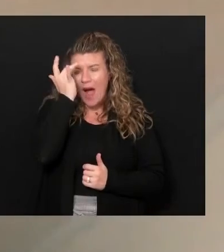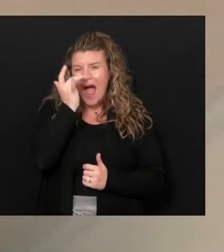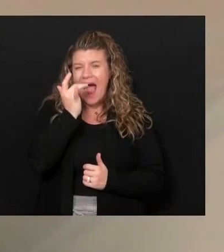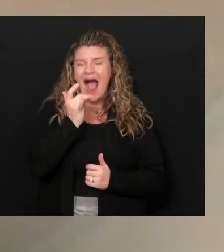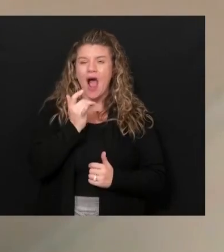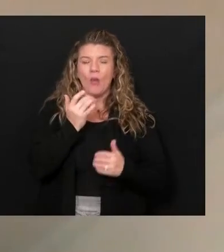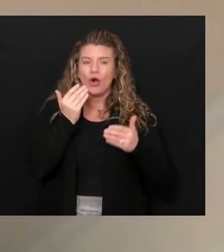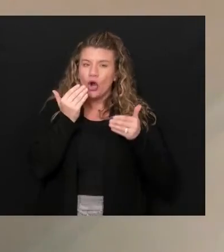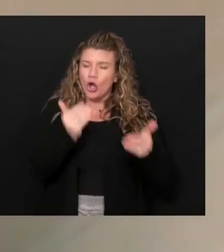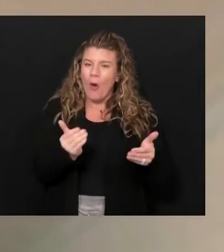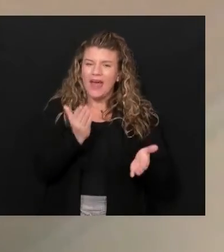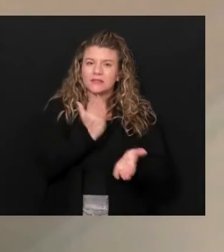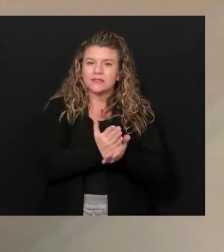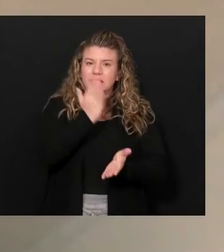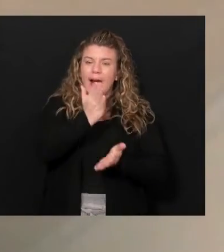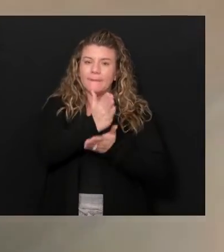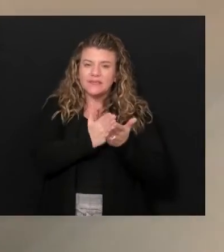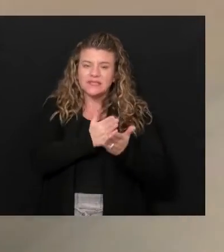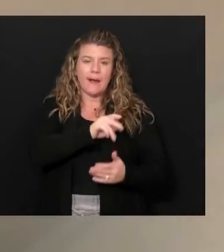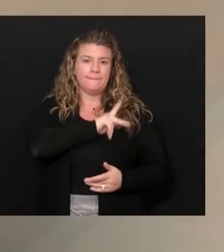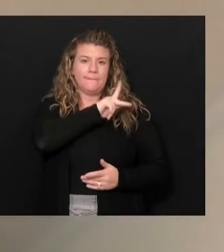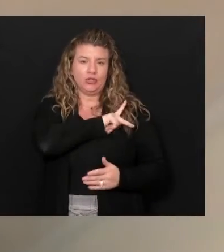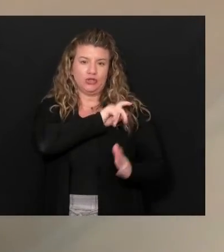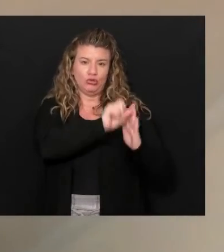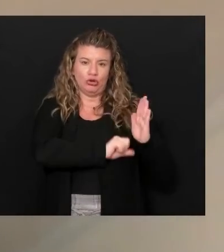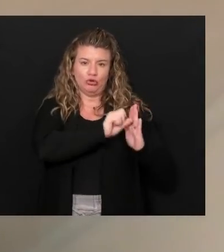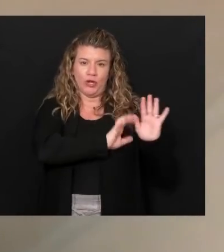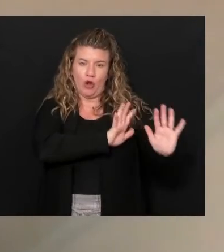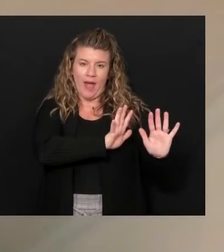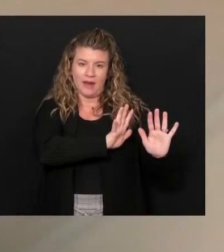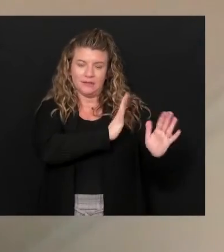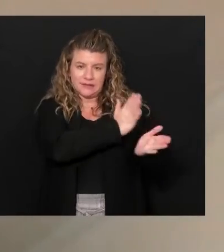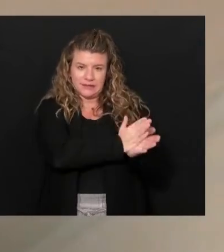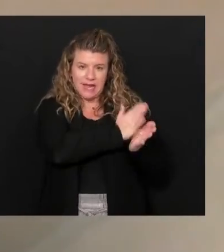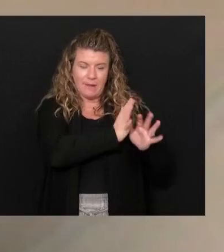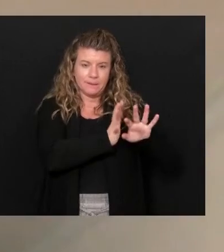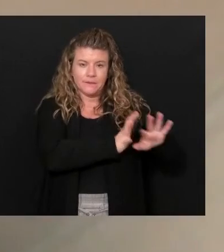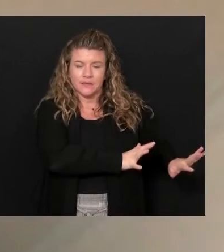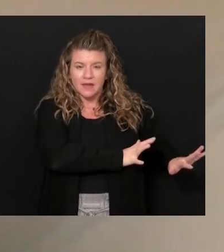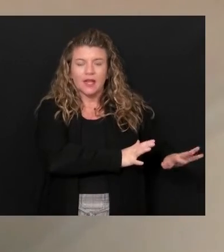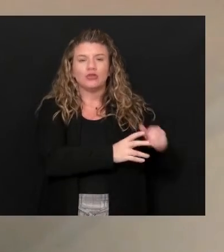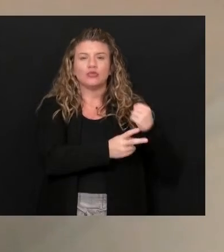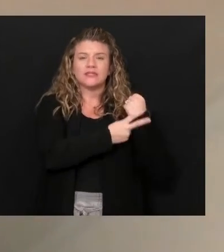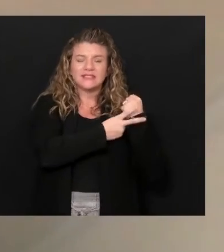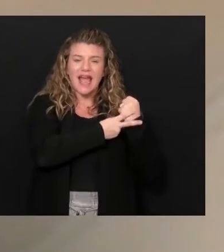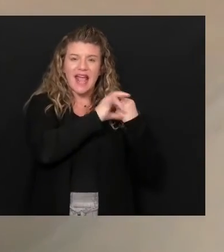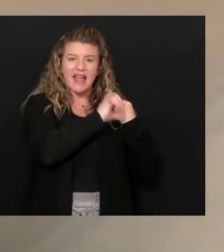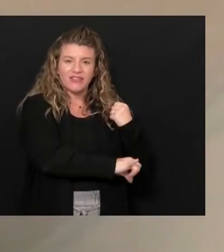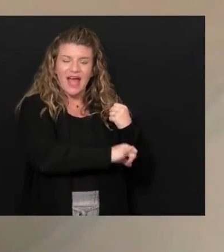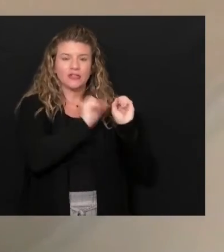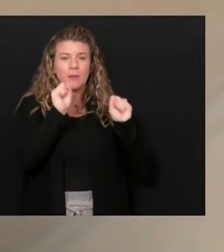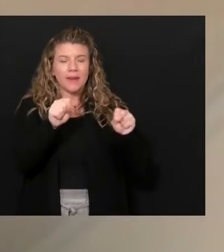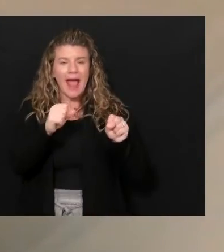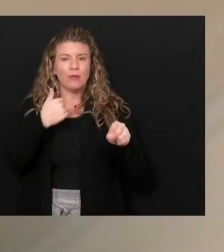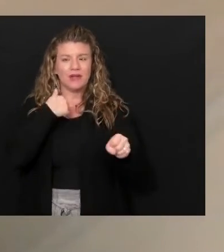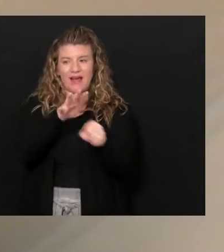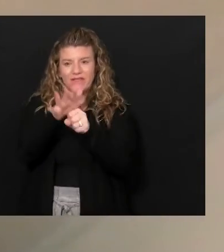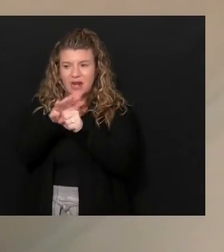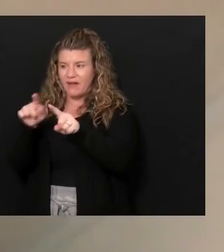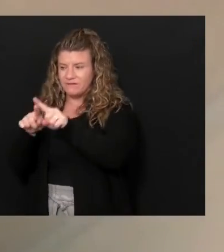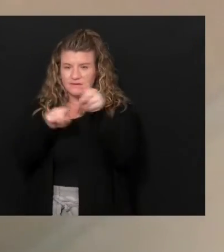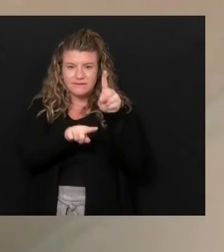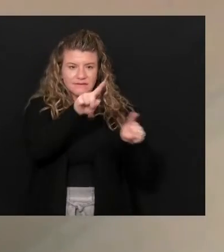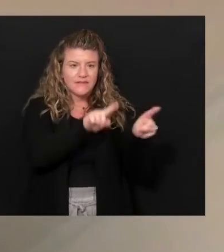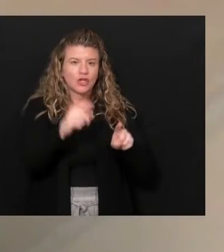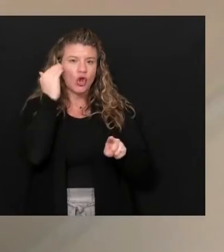off now, which is the reason why we're pleading with all of our citizens to really double down in their use of